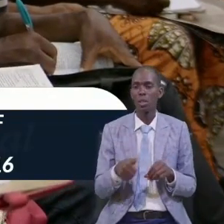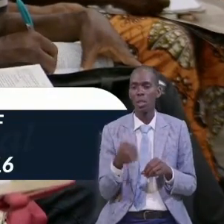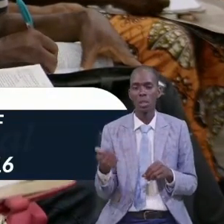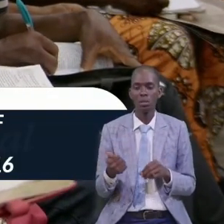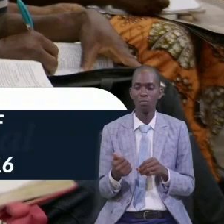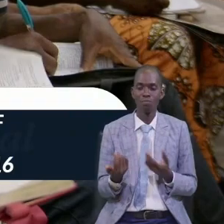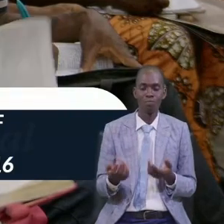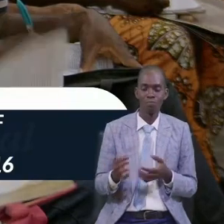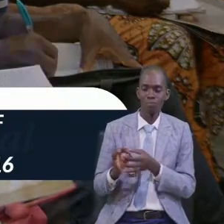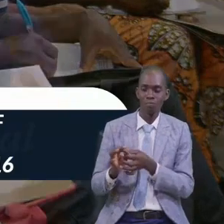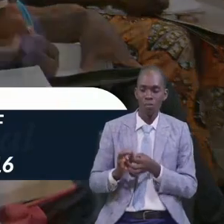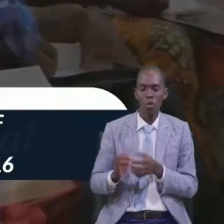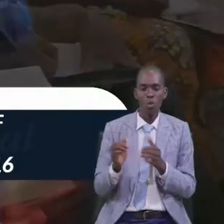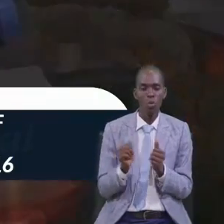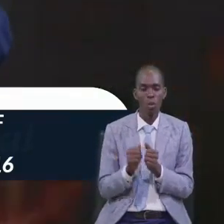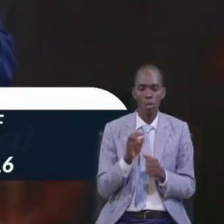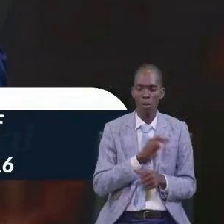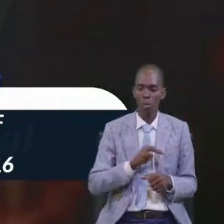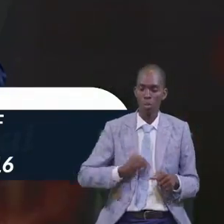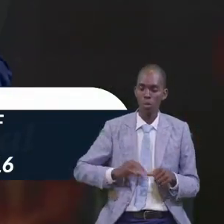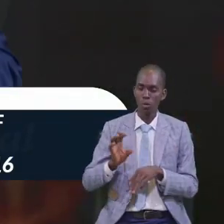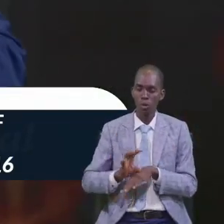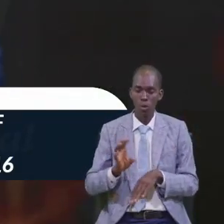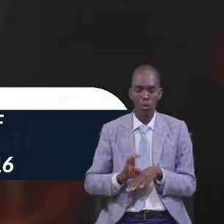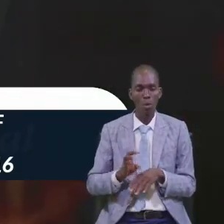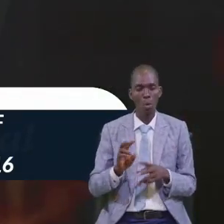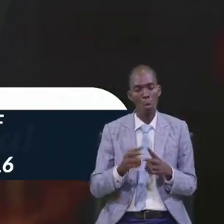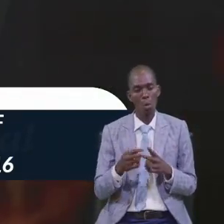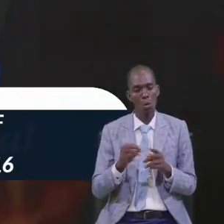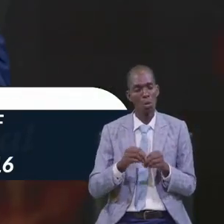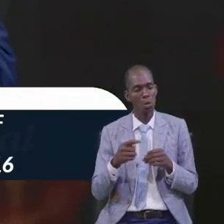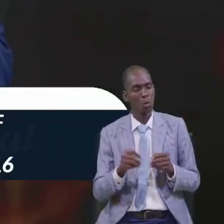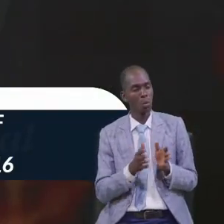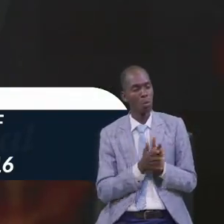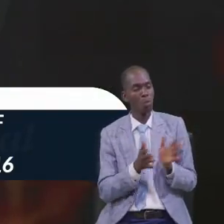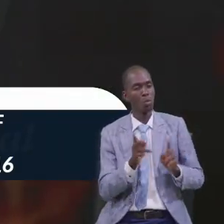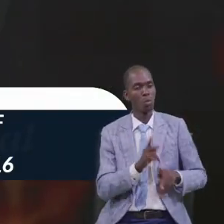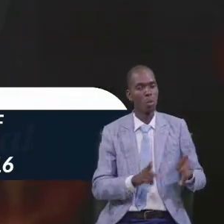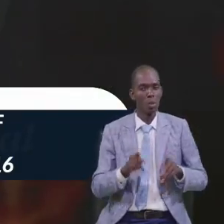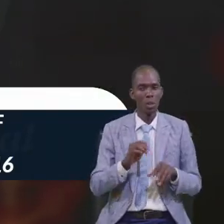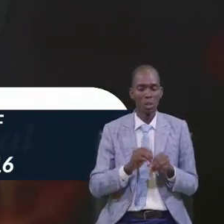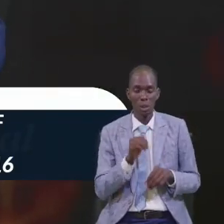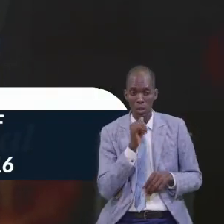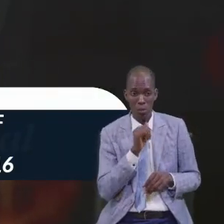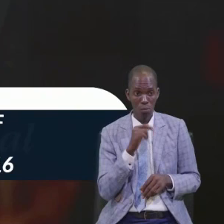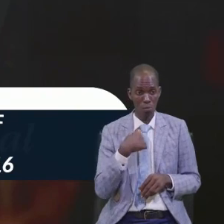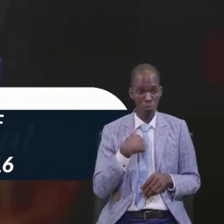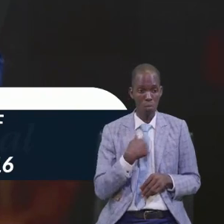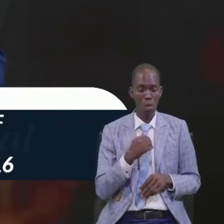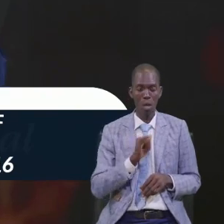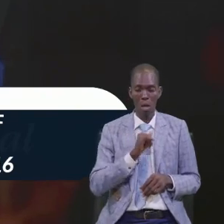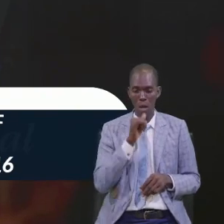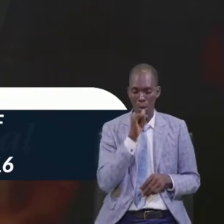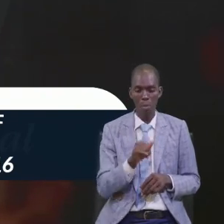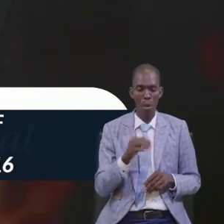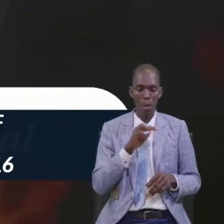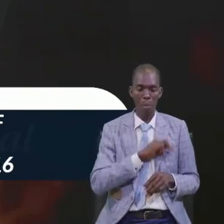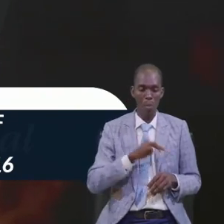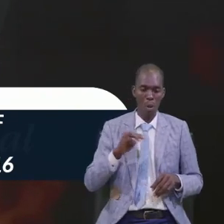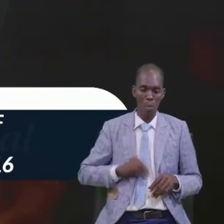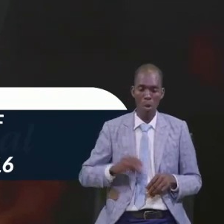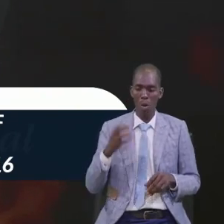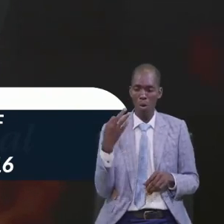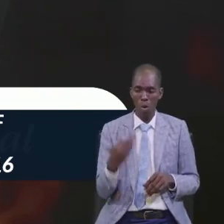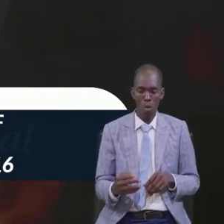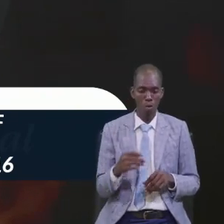or even members of the public in secrecy. Please, I'm a member of Deeper Life. What we do